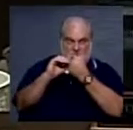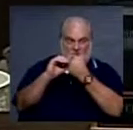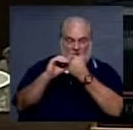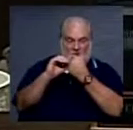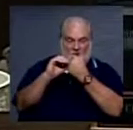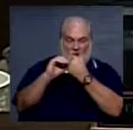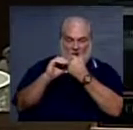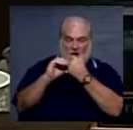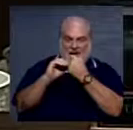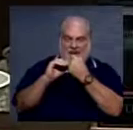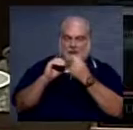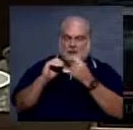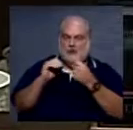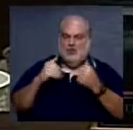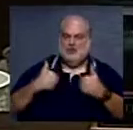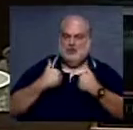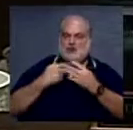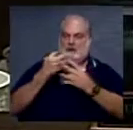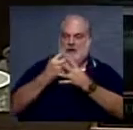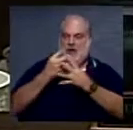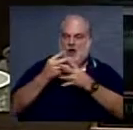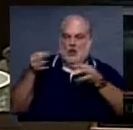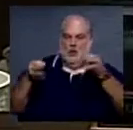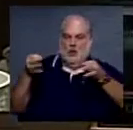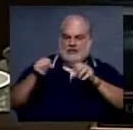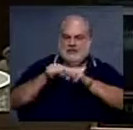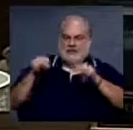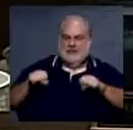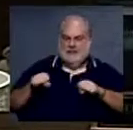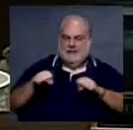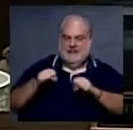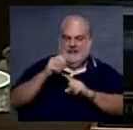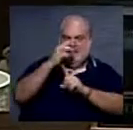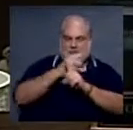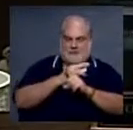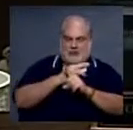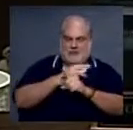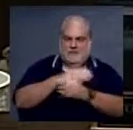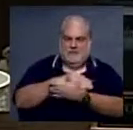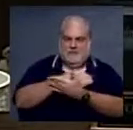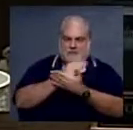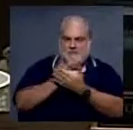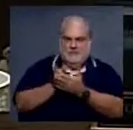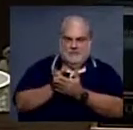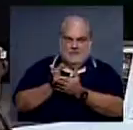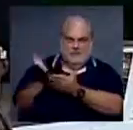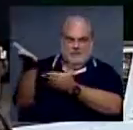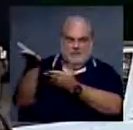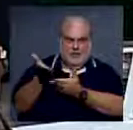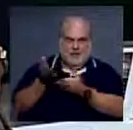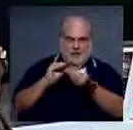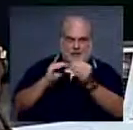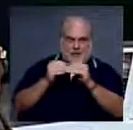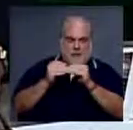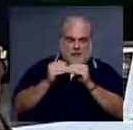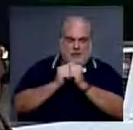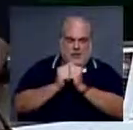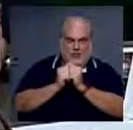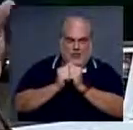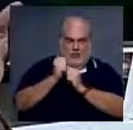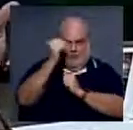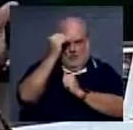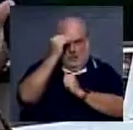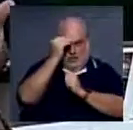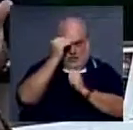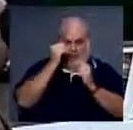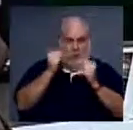the juvenile court system, which can take 6 months just for plea and arraignment. I would like for you to bring those figures to us, and I want to know that once